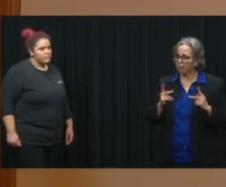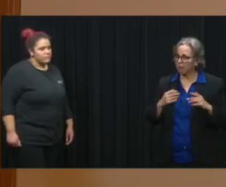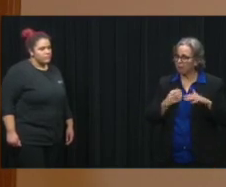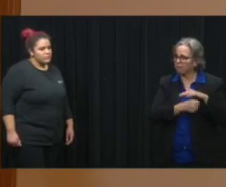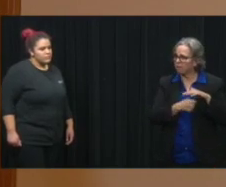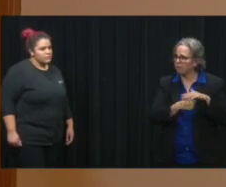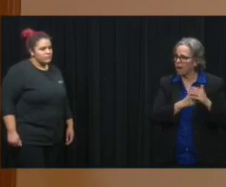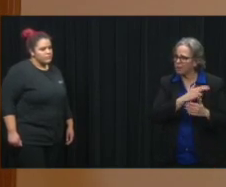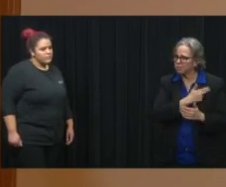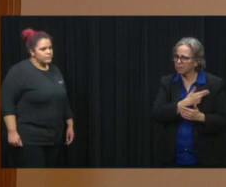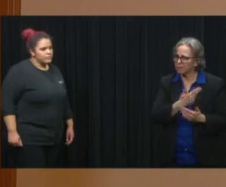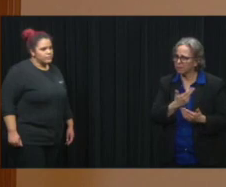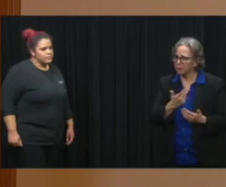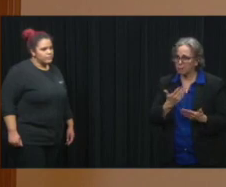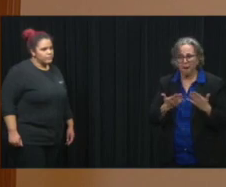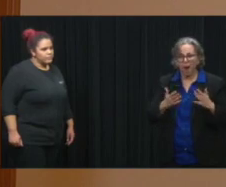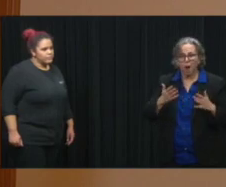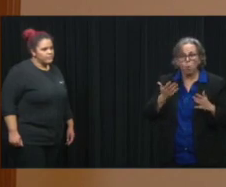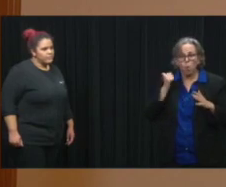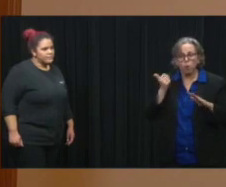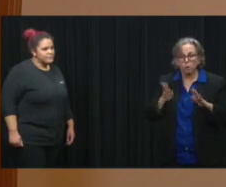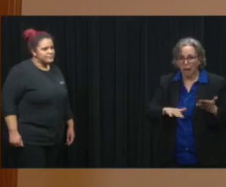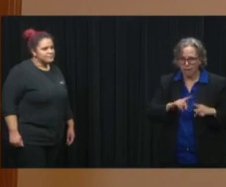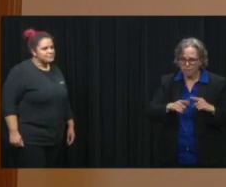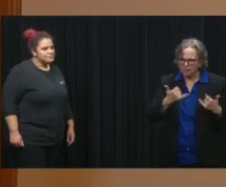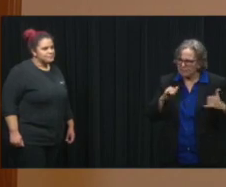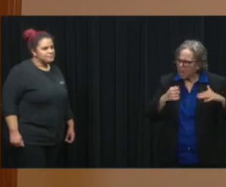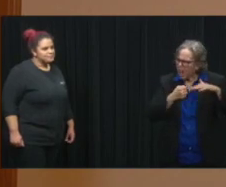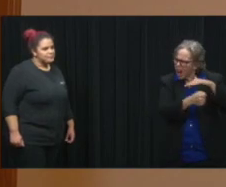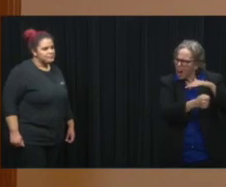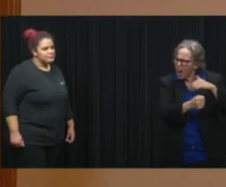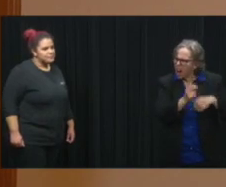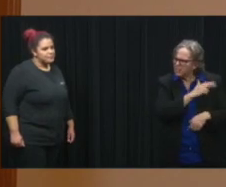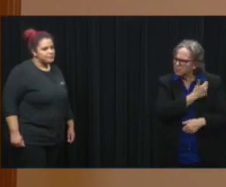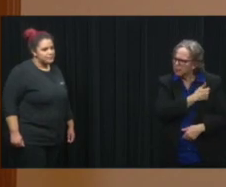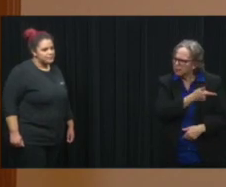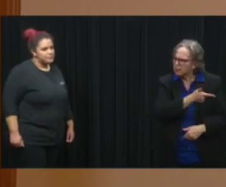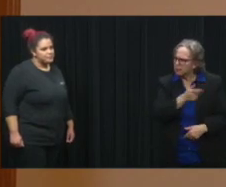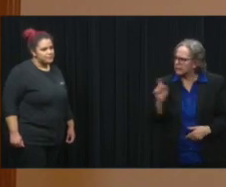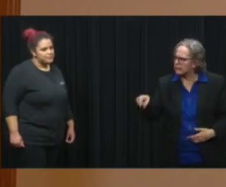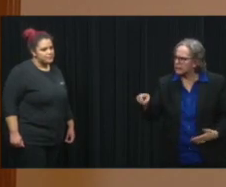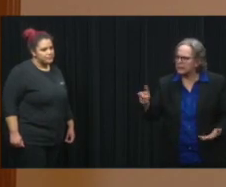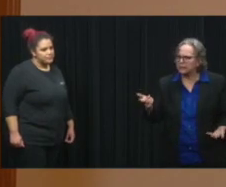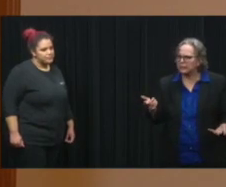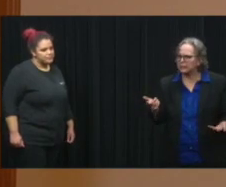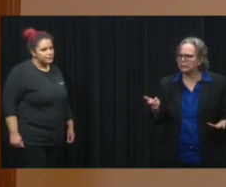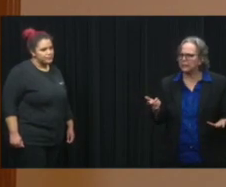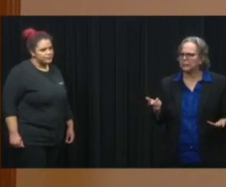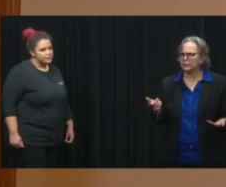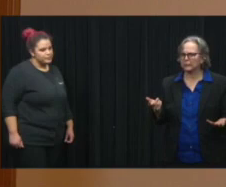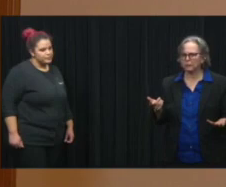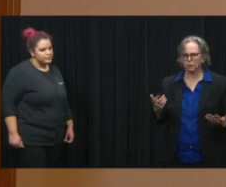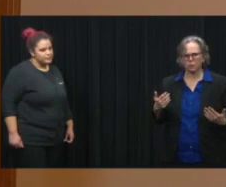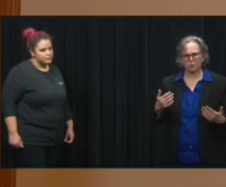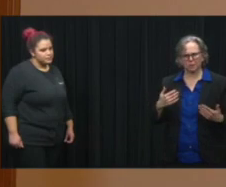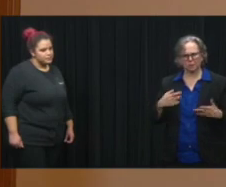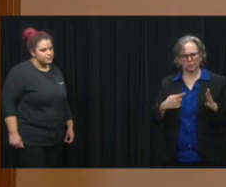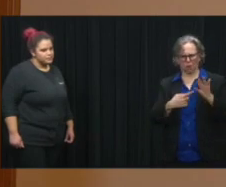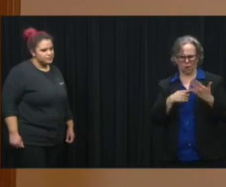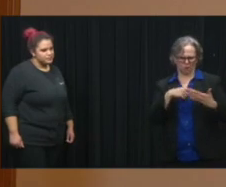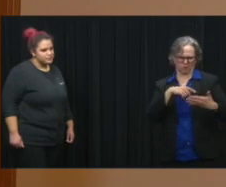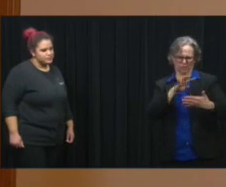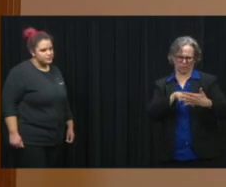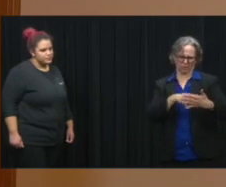but needing hospital resources. So the modeling, I think there'll be a day, or maybe it'll be a